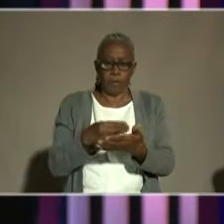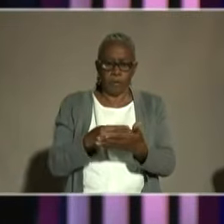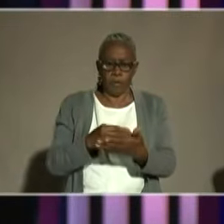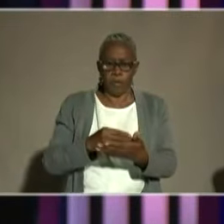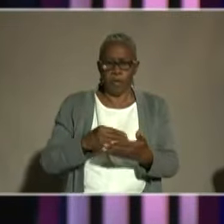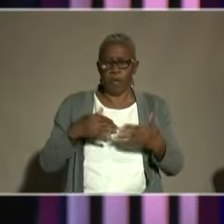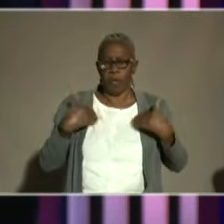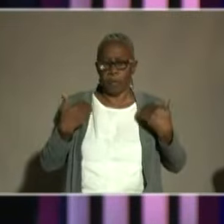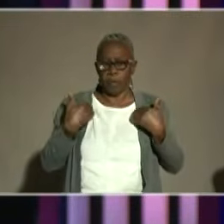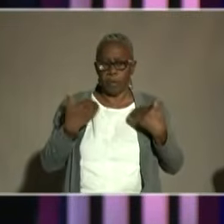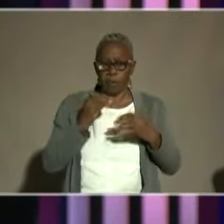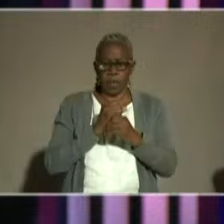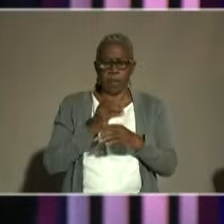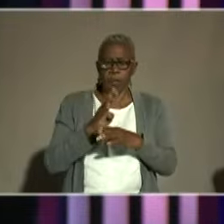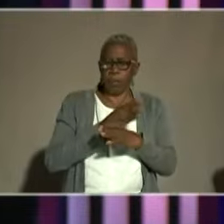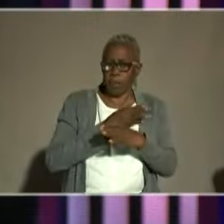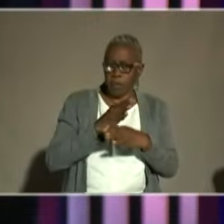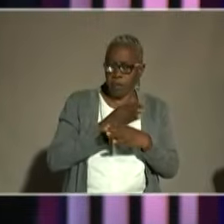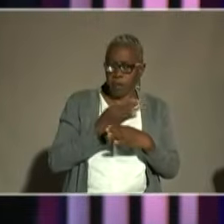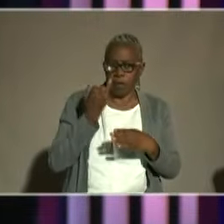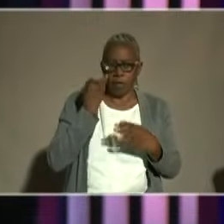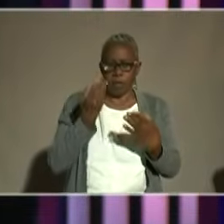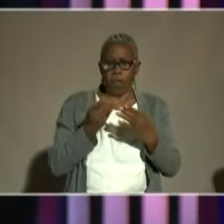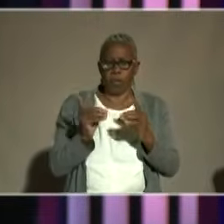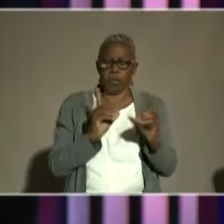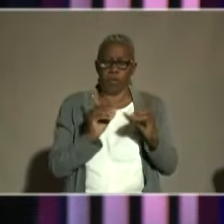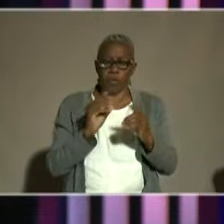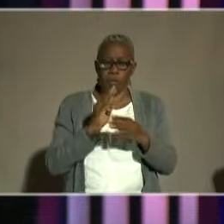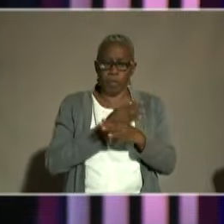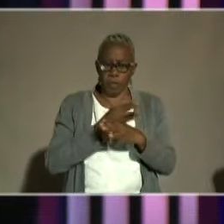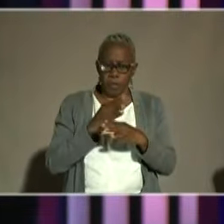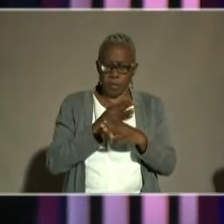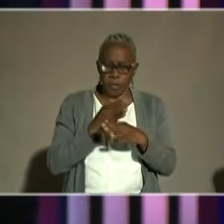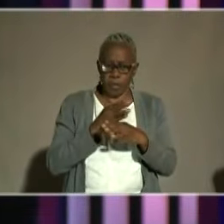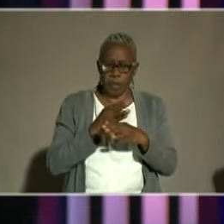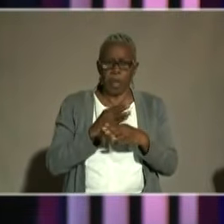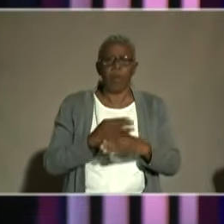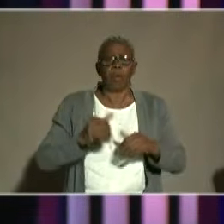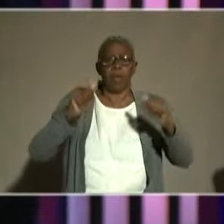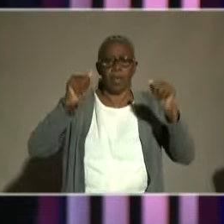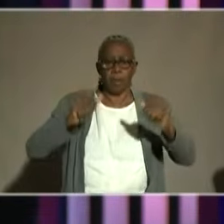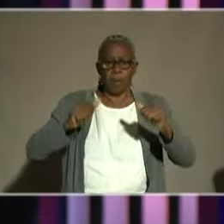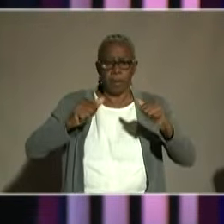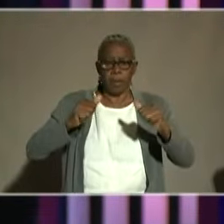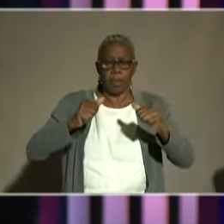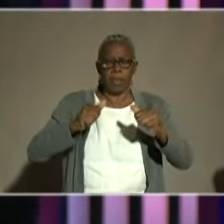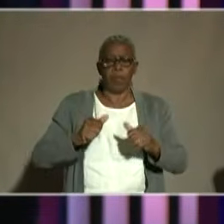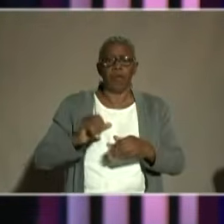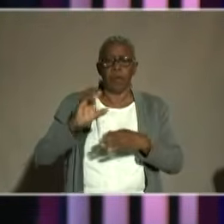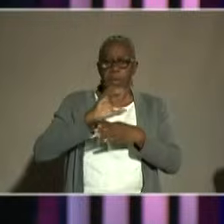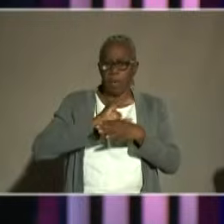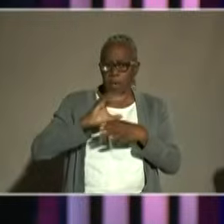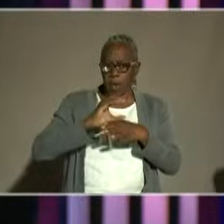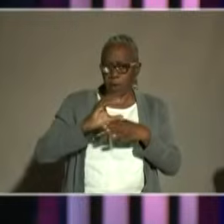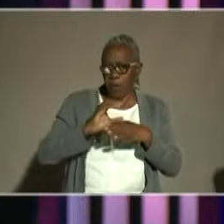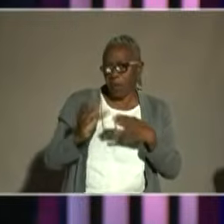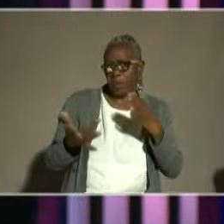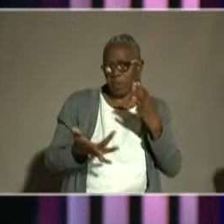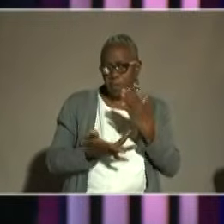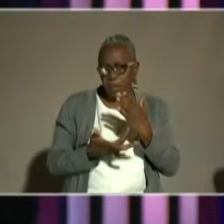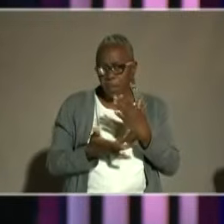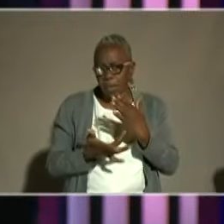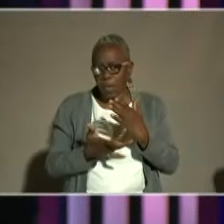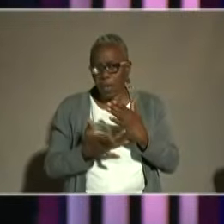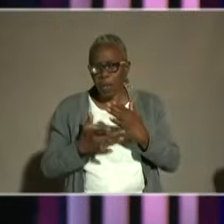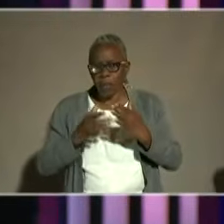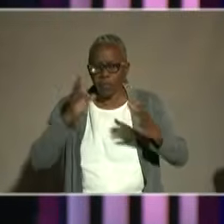them into business if they want to get into business. And it will enable them to pursue their talents in tech or in